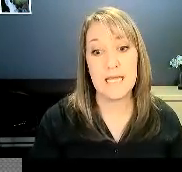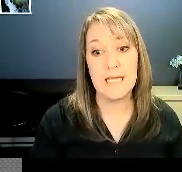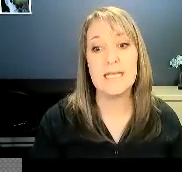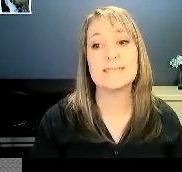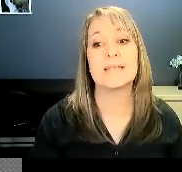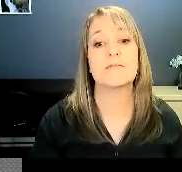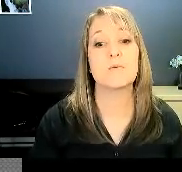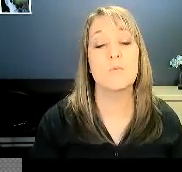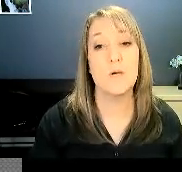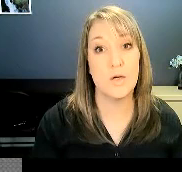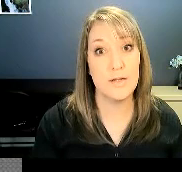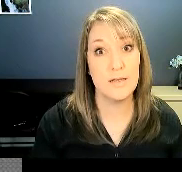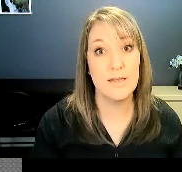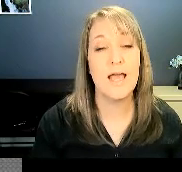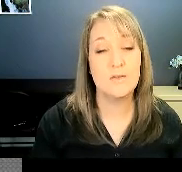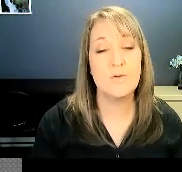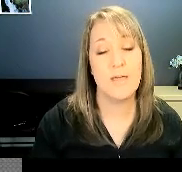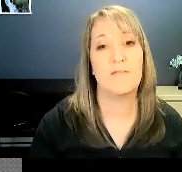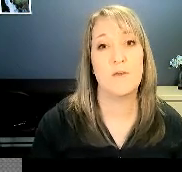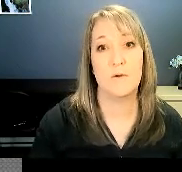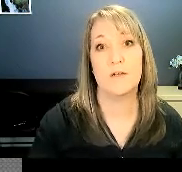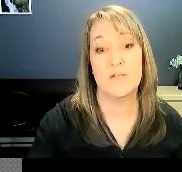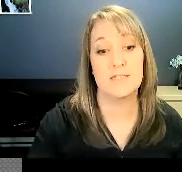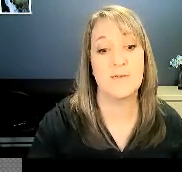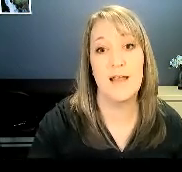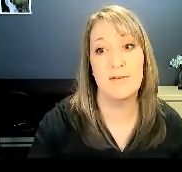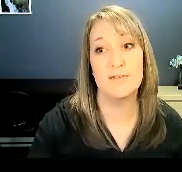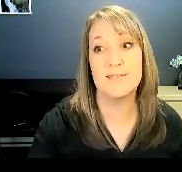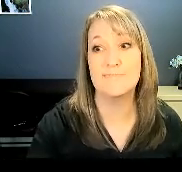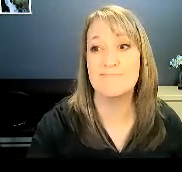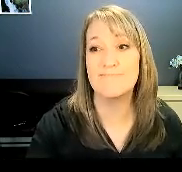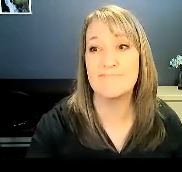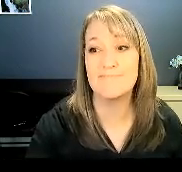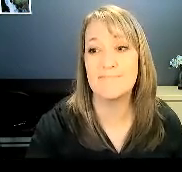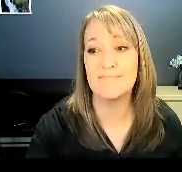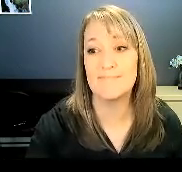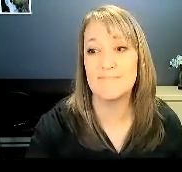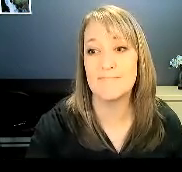meaning instead of the word, and you will make fewer transfer errors.